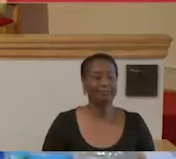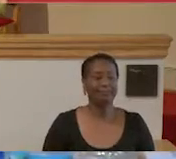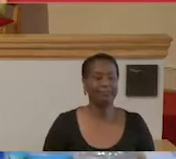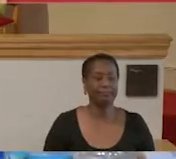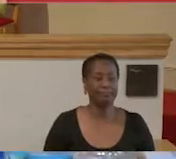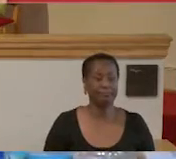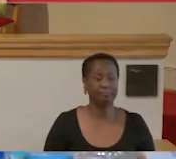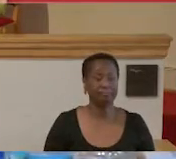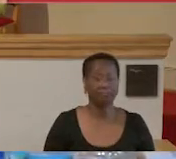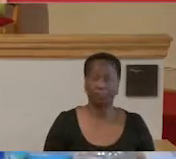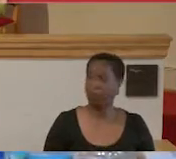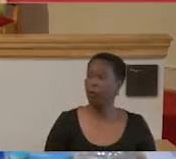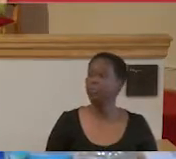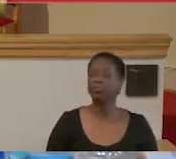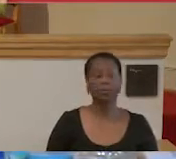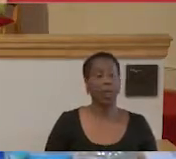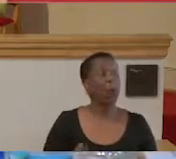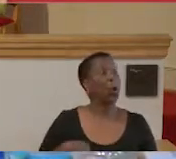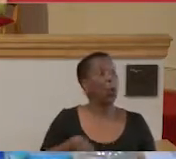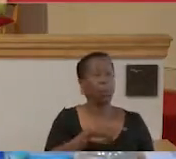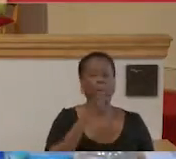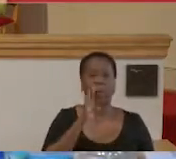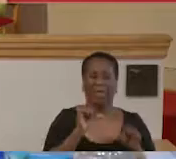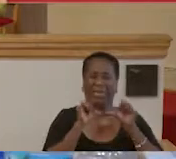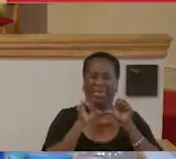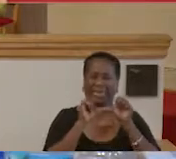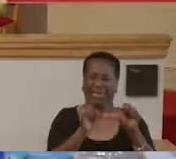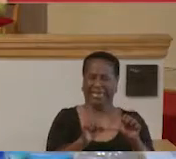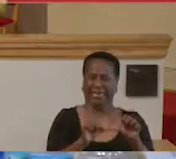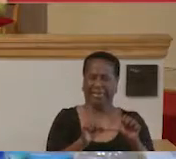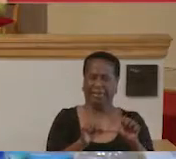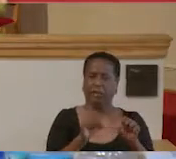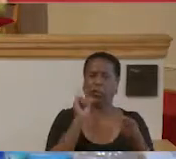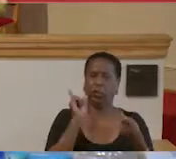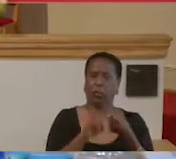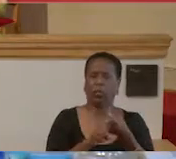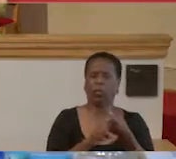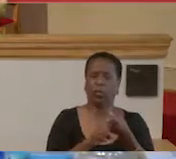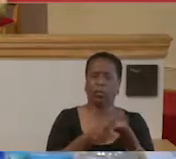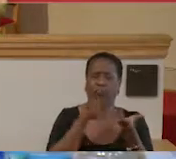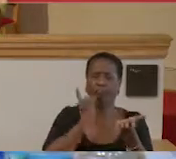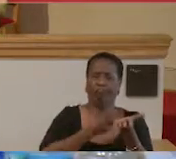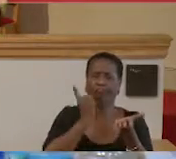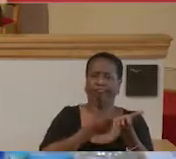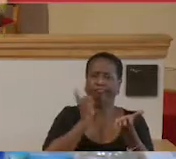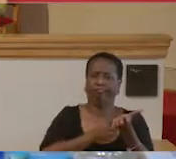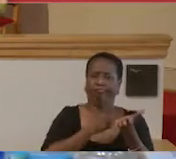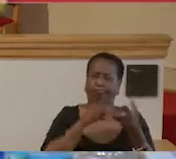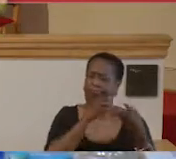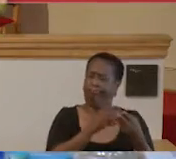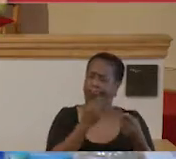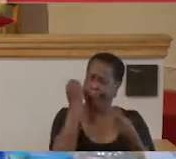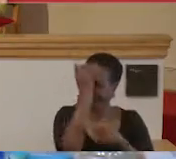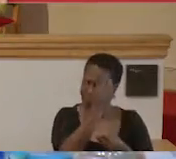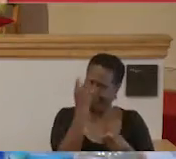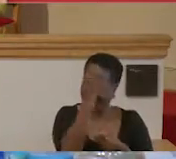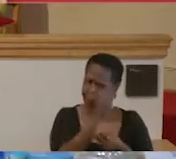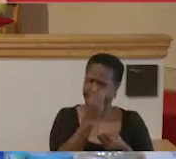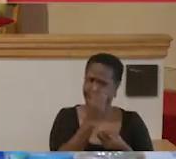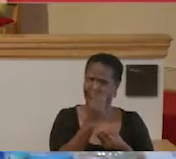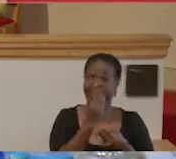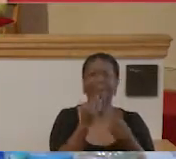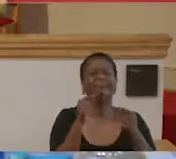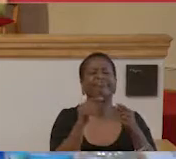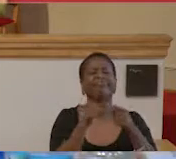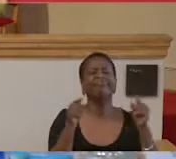As we continue to wrestle with this sermon series, Resurrecting Hope, I want to direct you to